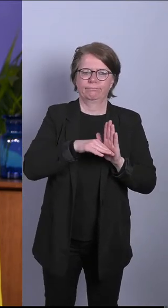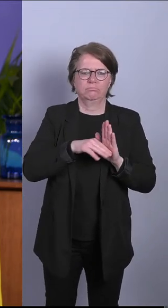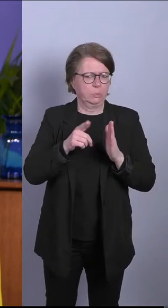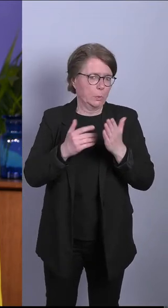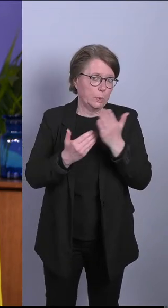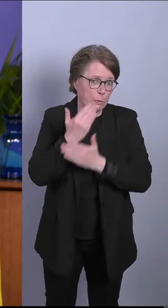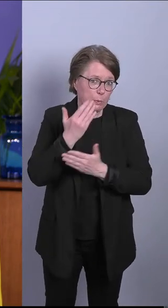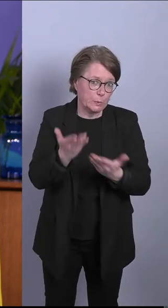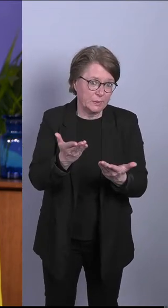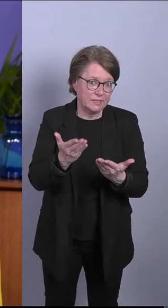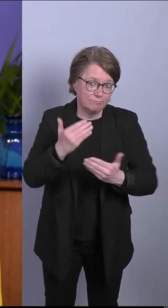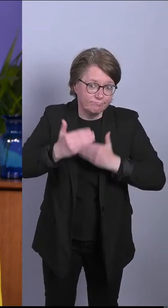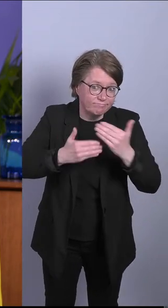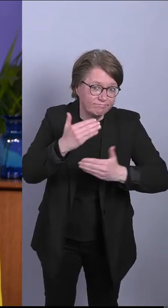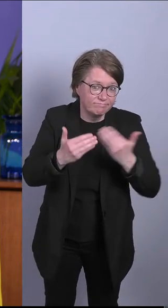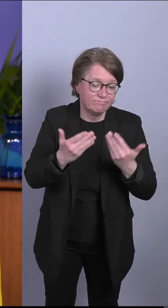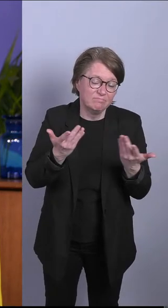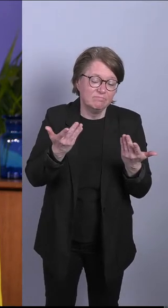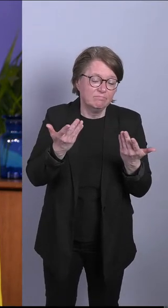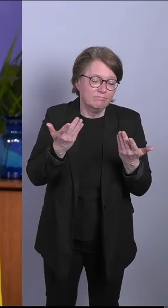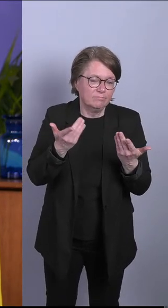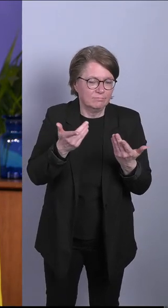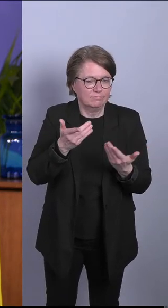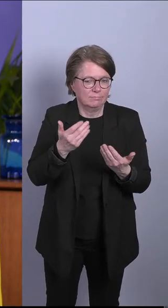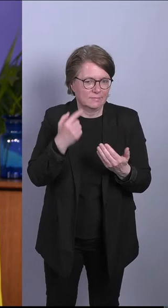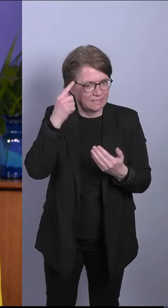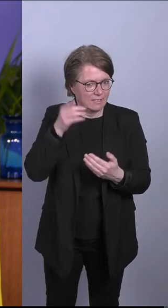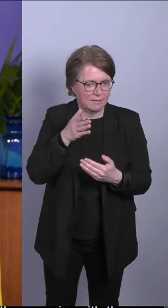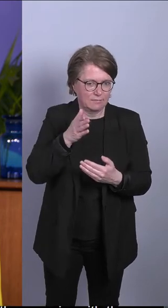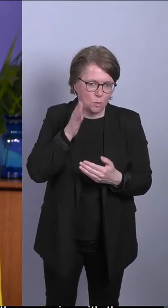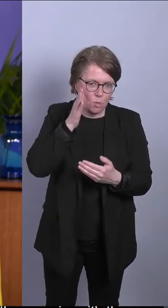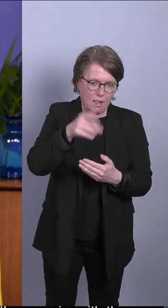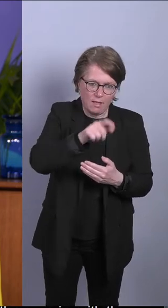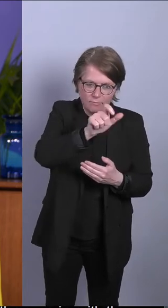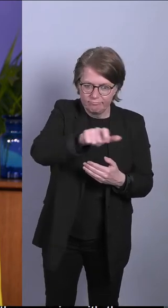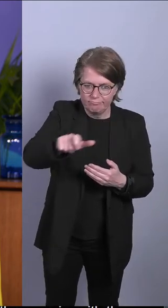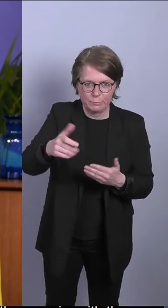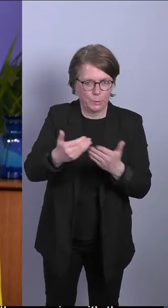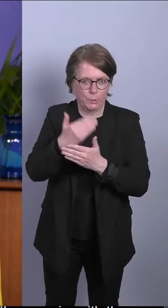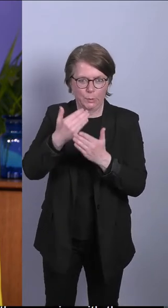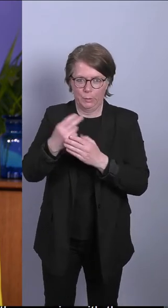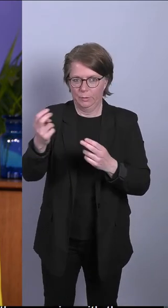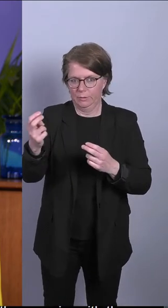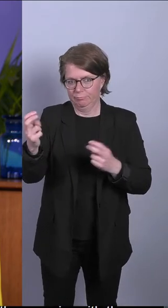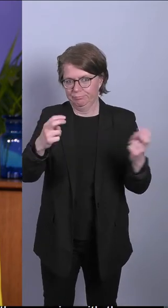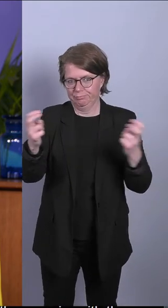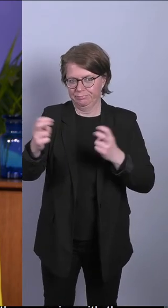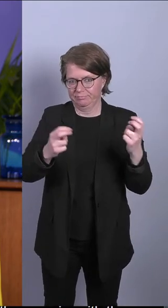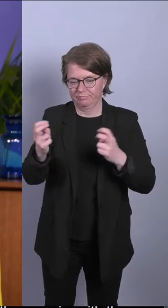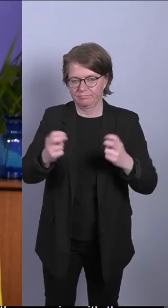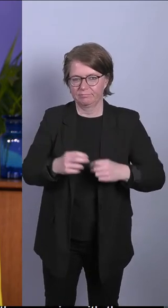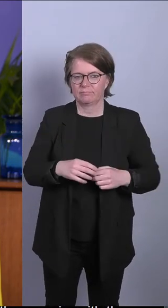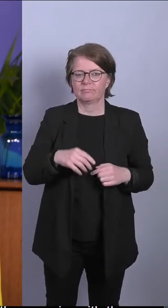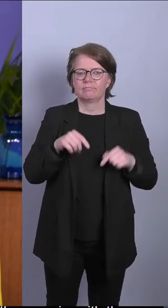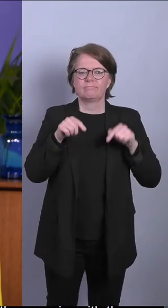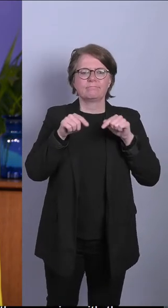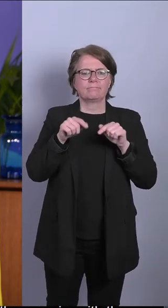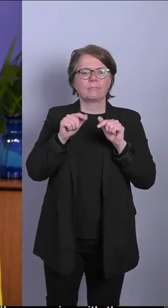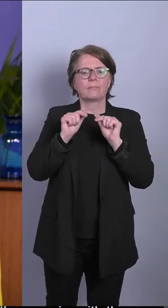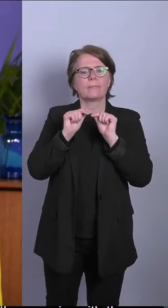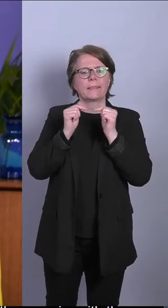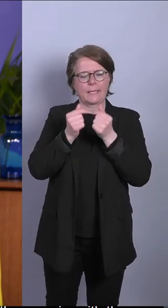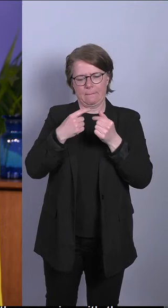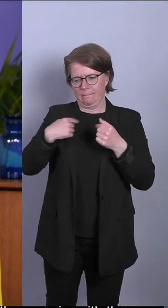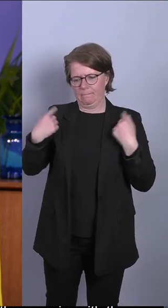other things which my team focused on, not just from the organization perspective, but also thinking from the perspective